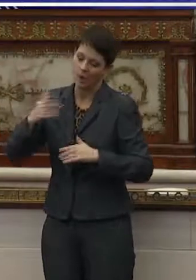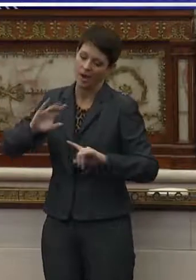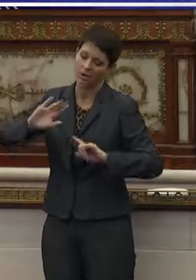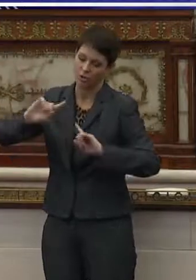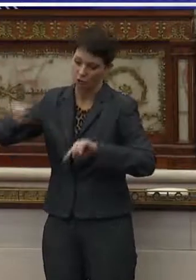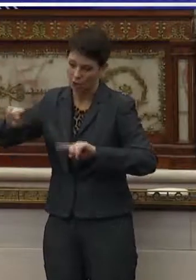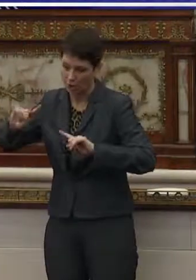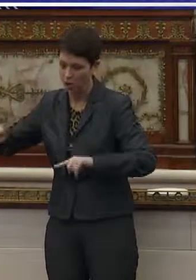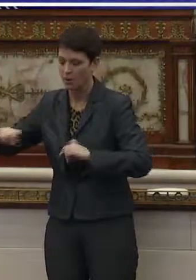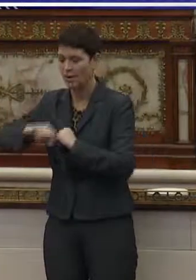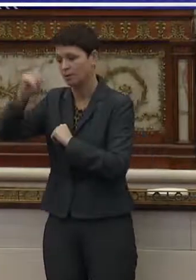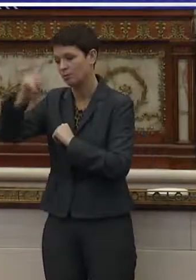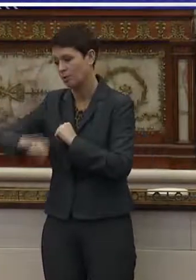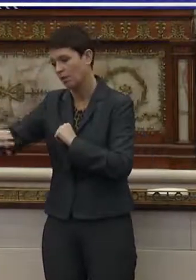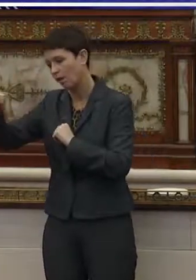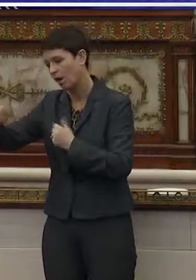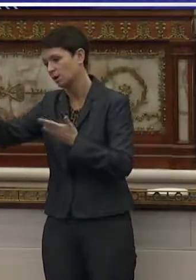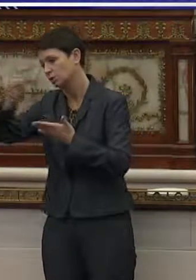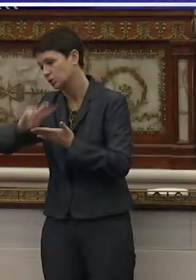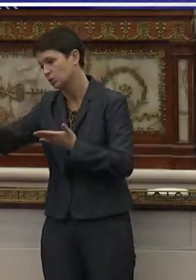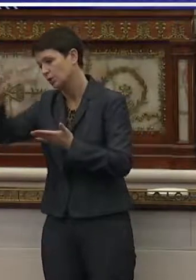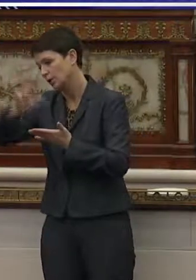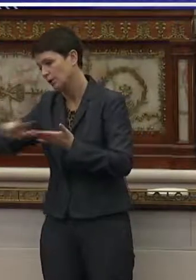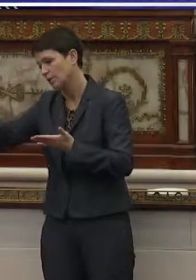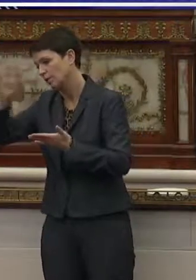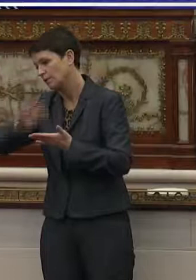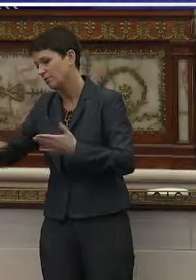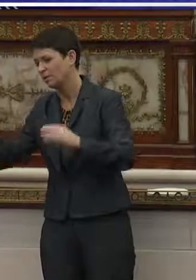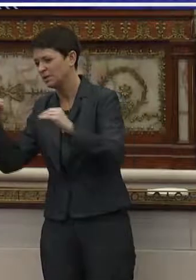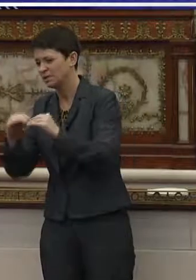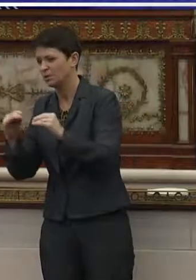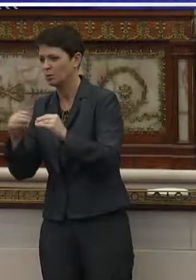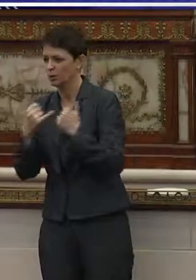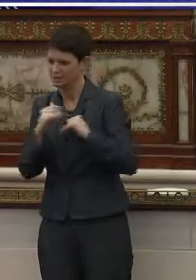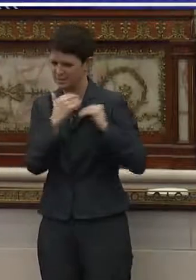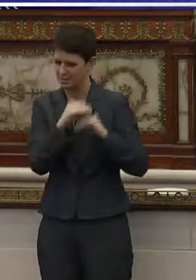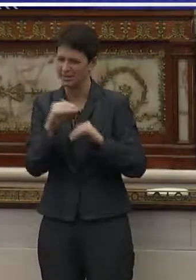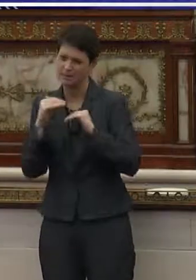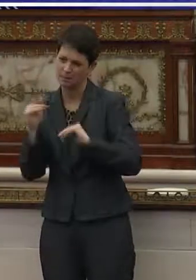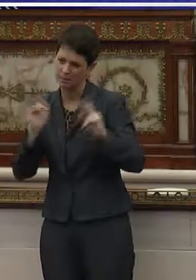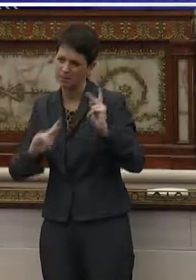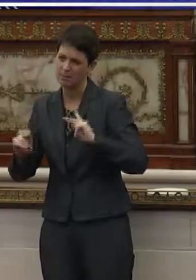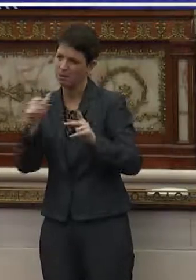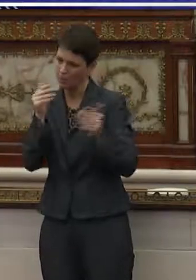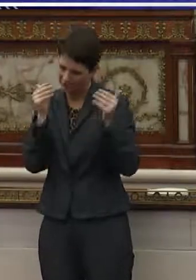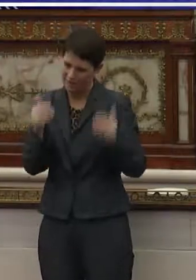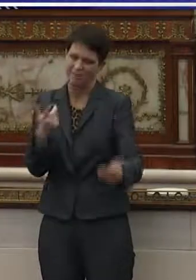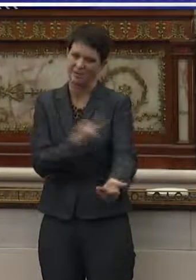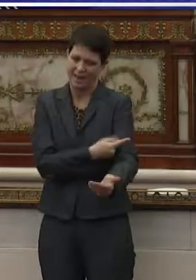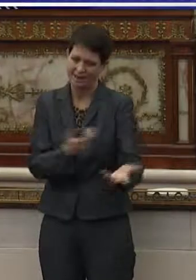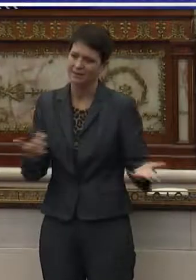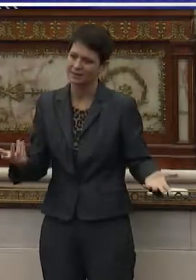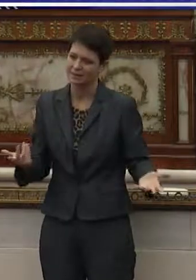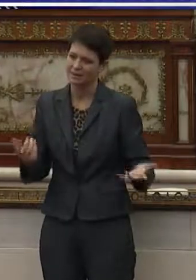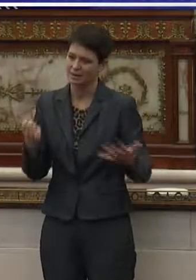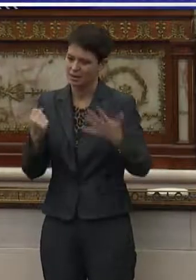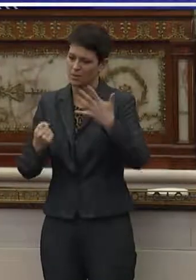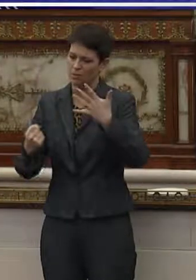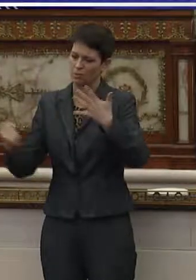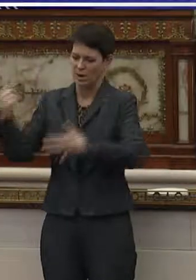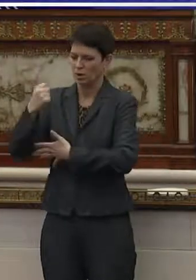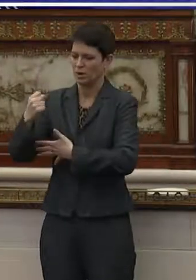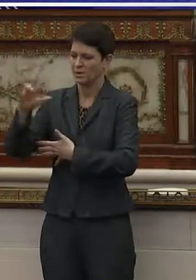maybe prolongs it another 2 or 3 weeks, you're still eliminating some people who could get it, prioritize the